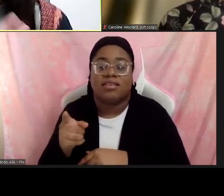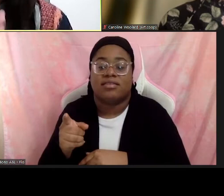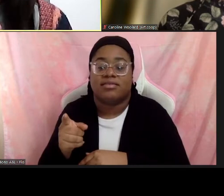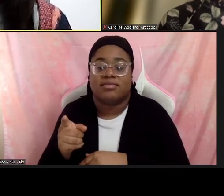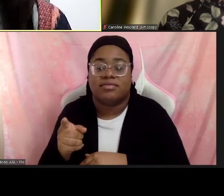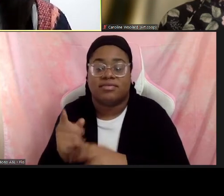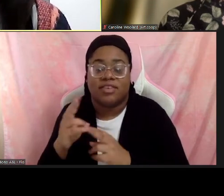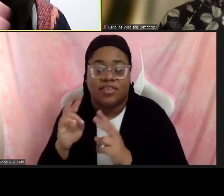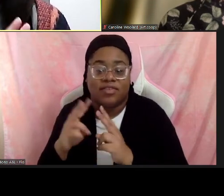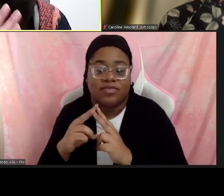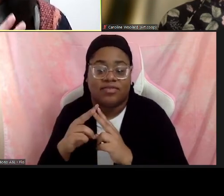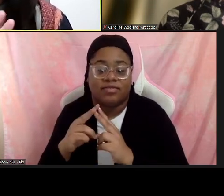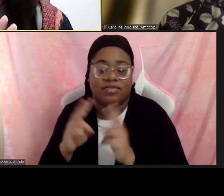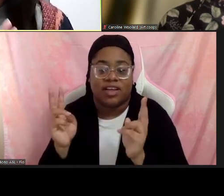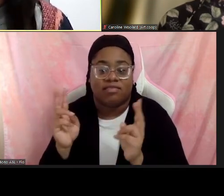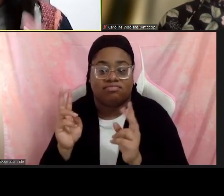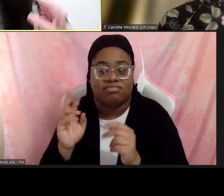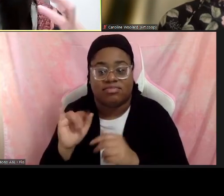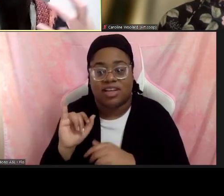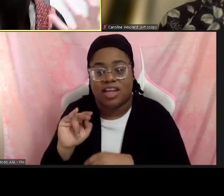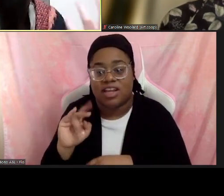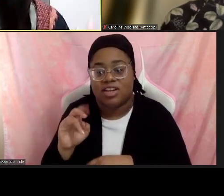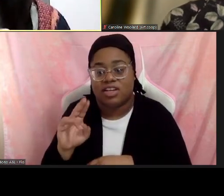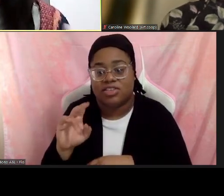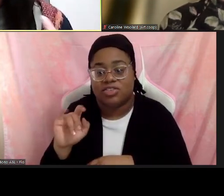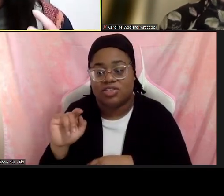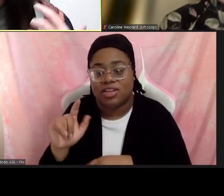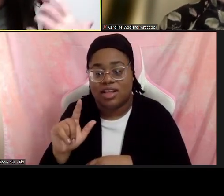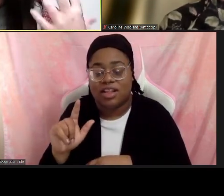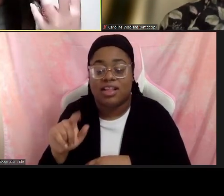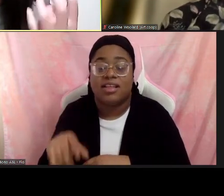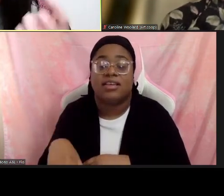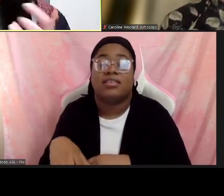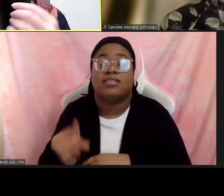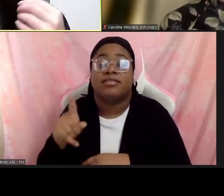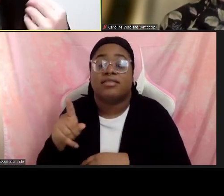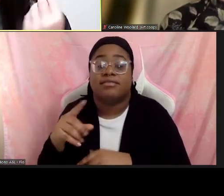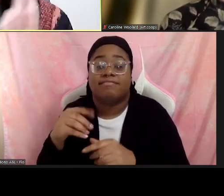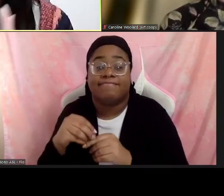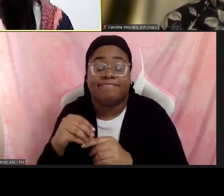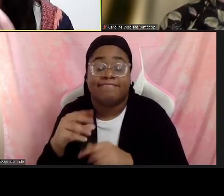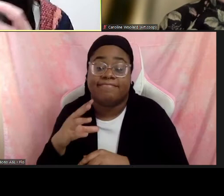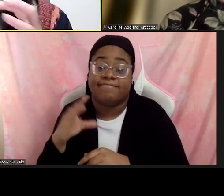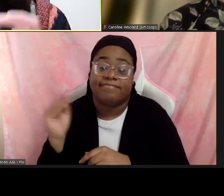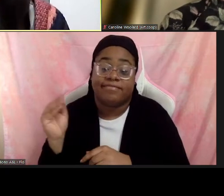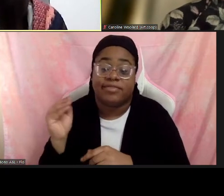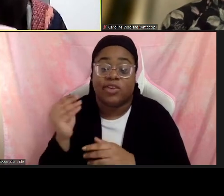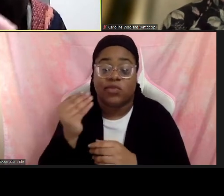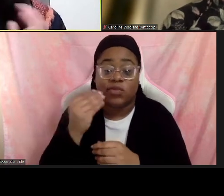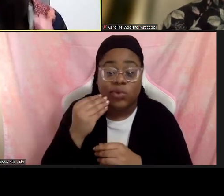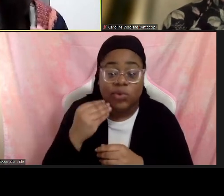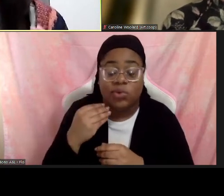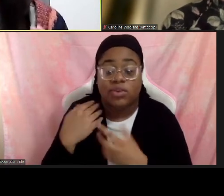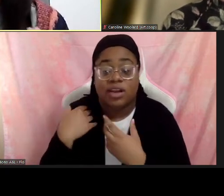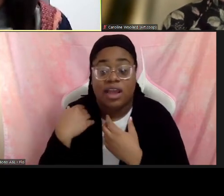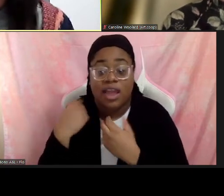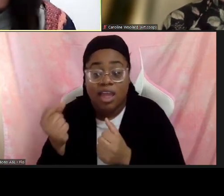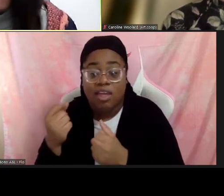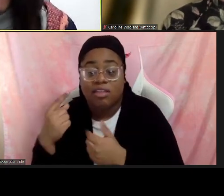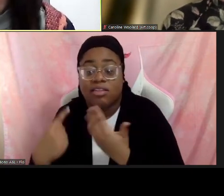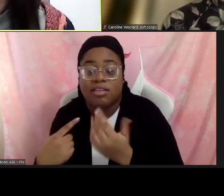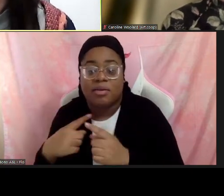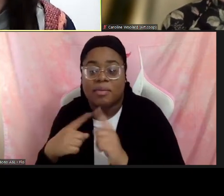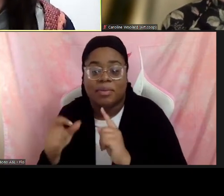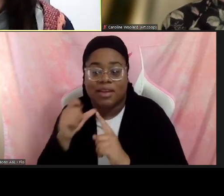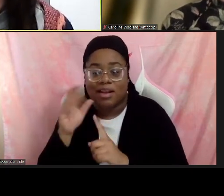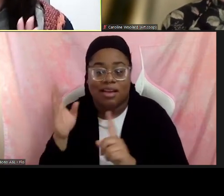very industrialized. They have been working with industrial areas, with food, health, and so on, but not that